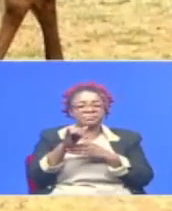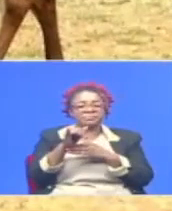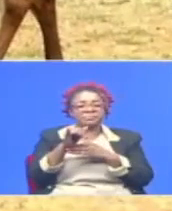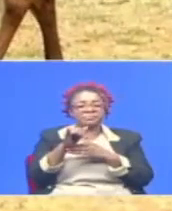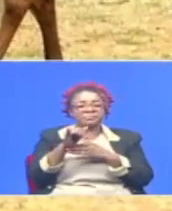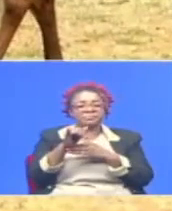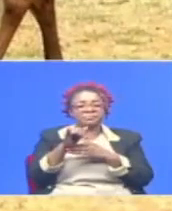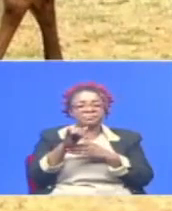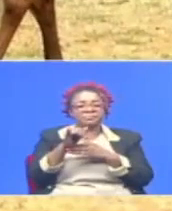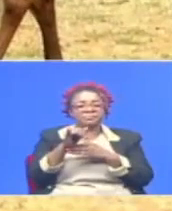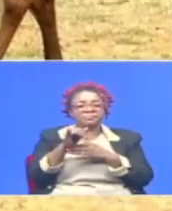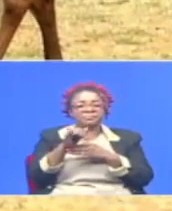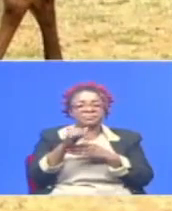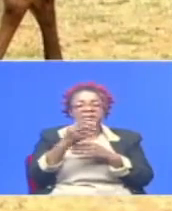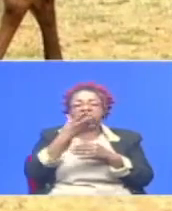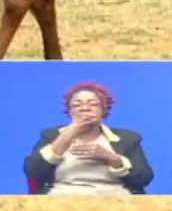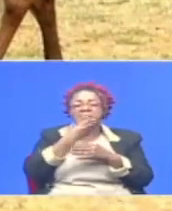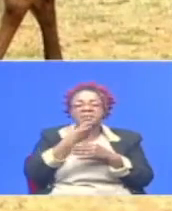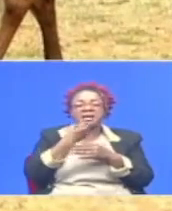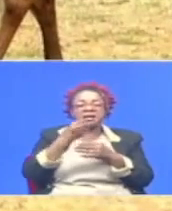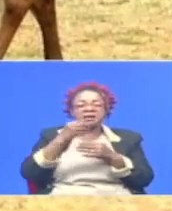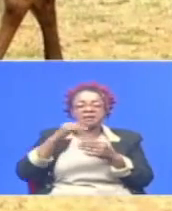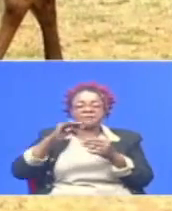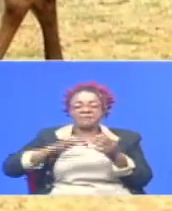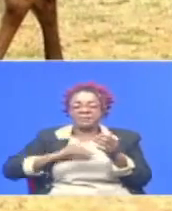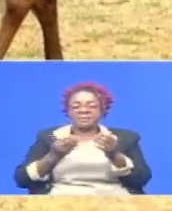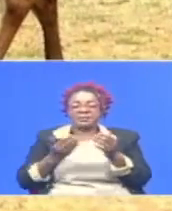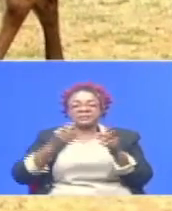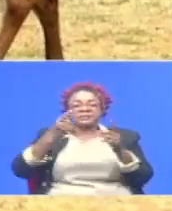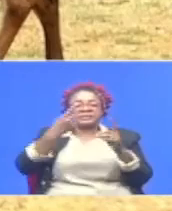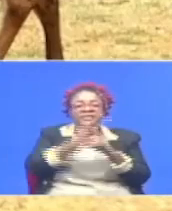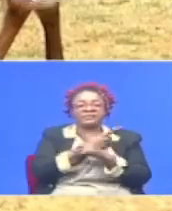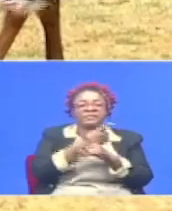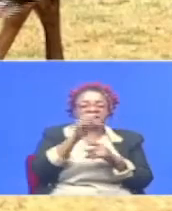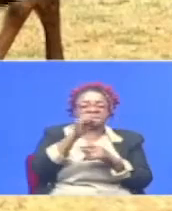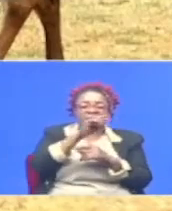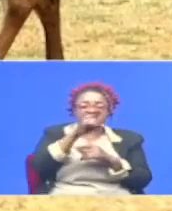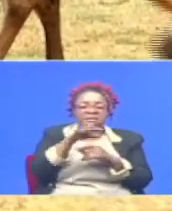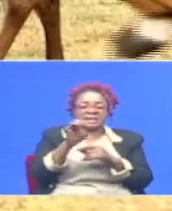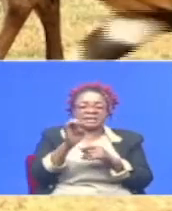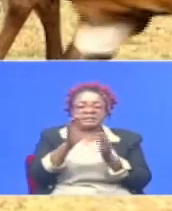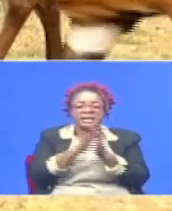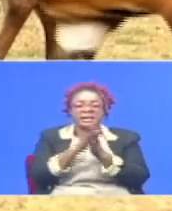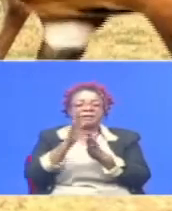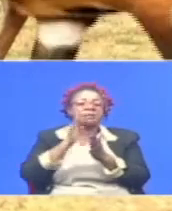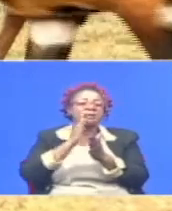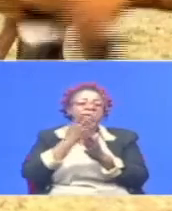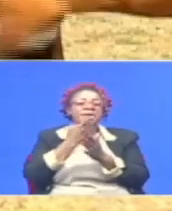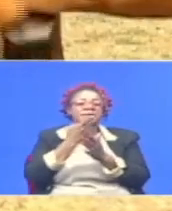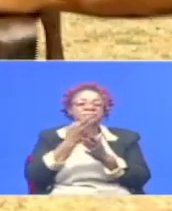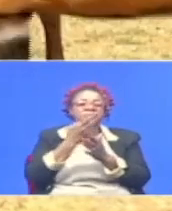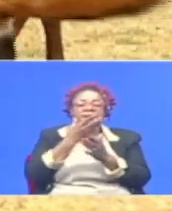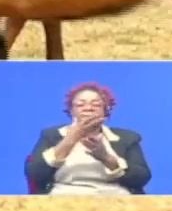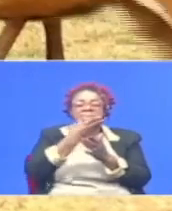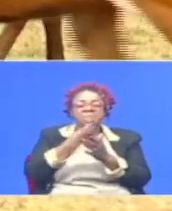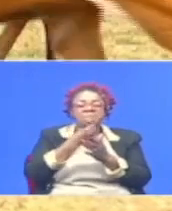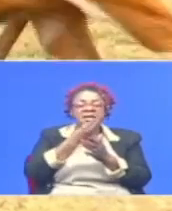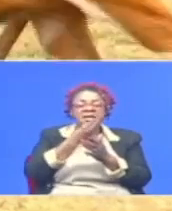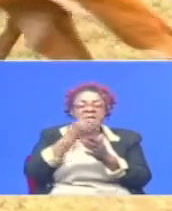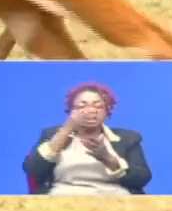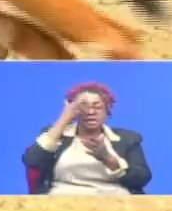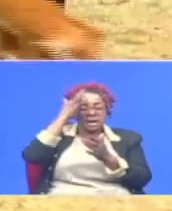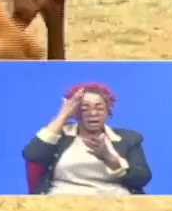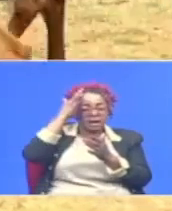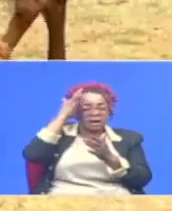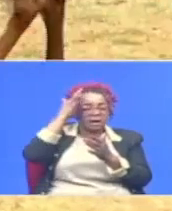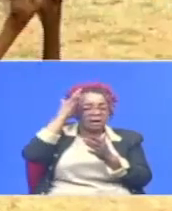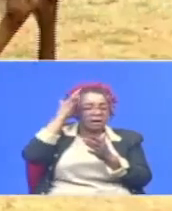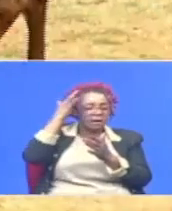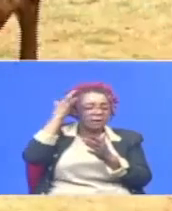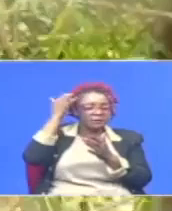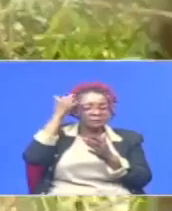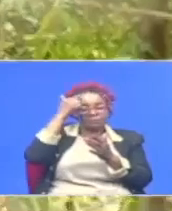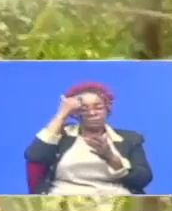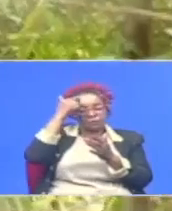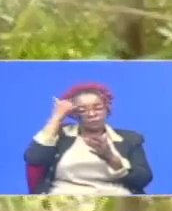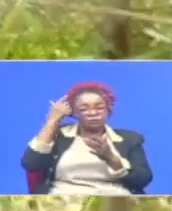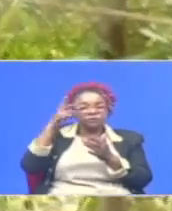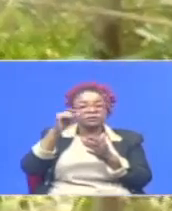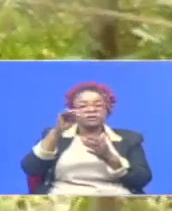The males and females differ in size and color, as the bulls tend to darken with age due to the testosterone